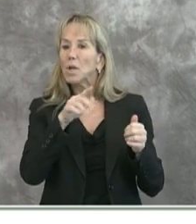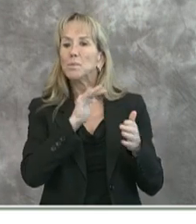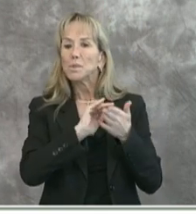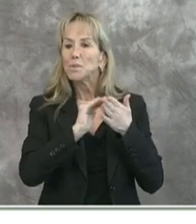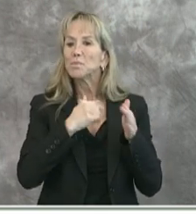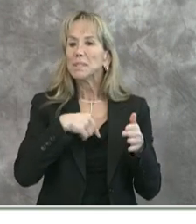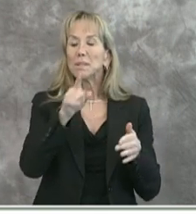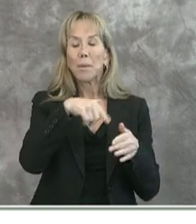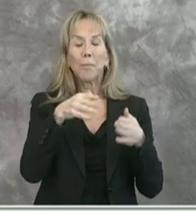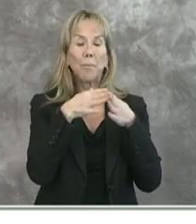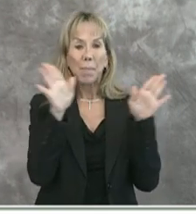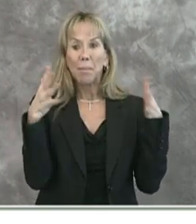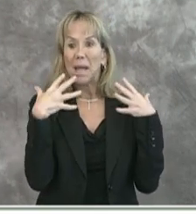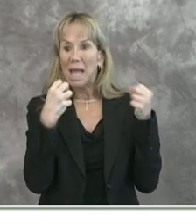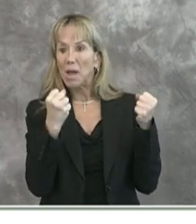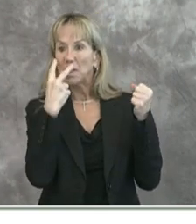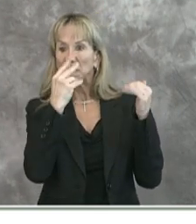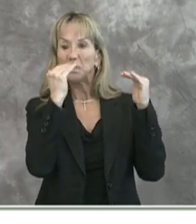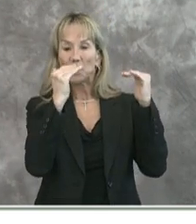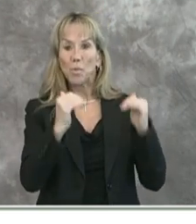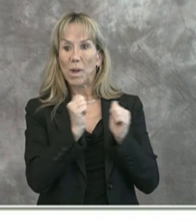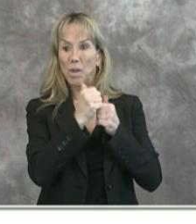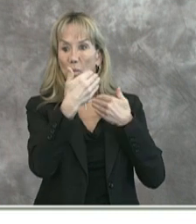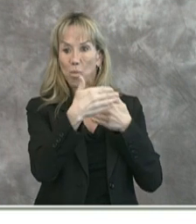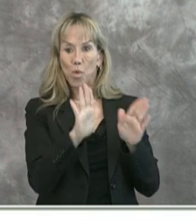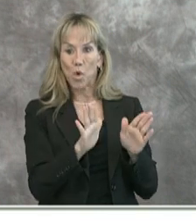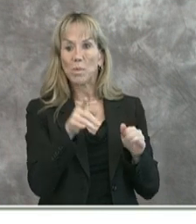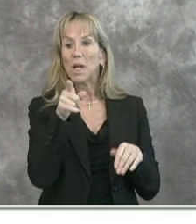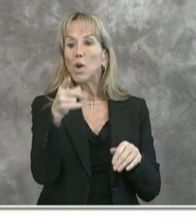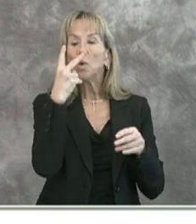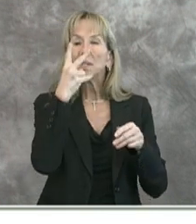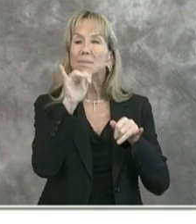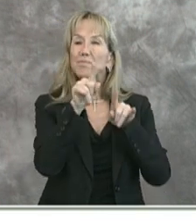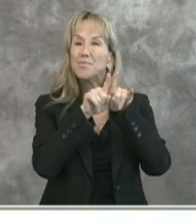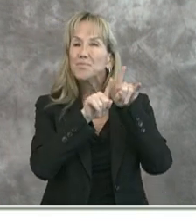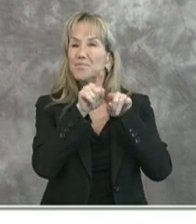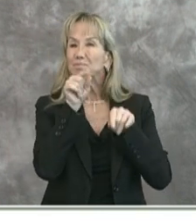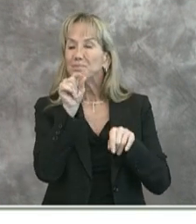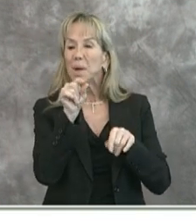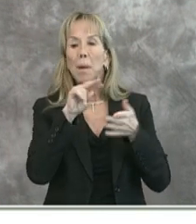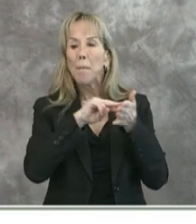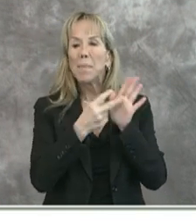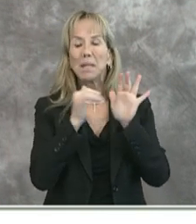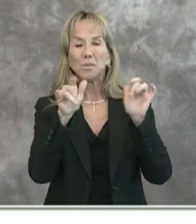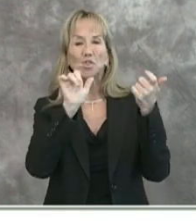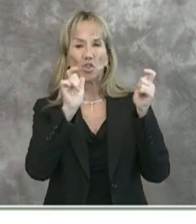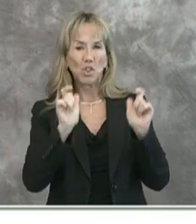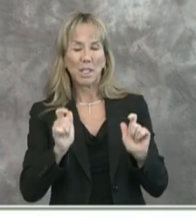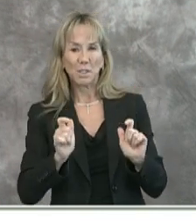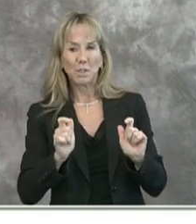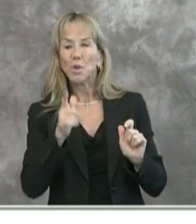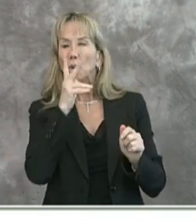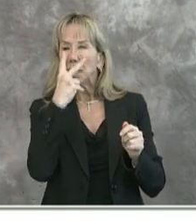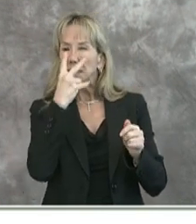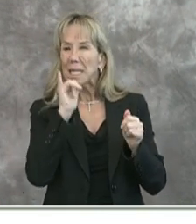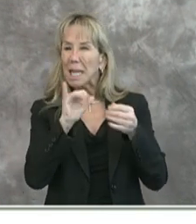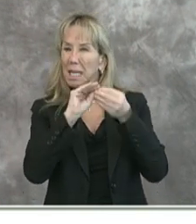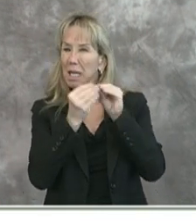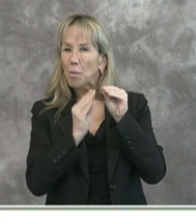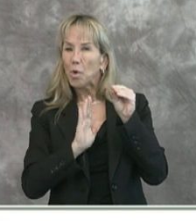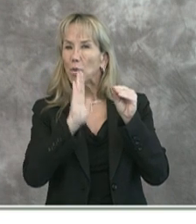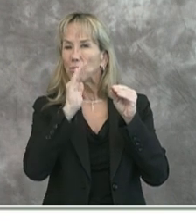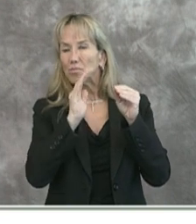task force occupied and guest. The asterisks here just reflect an ongoing change in accounting. We'll see some fluctuation in these